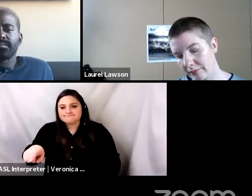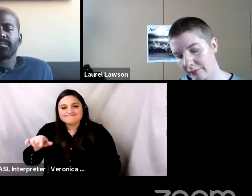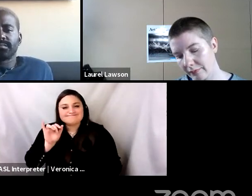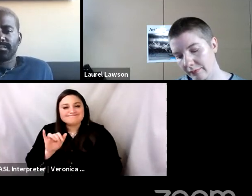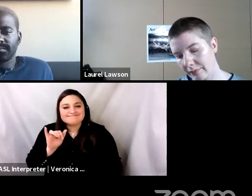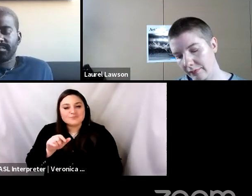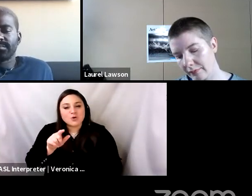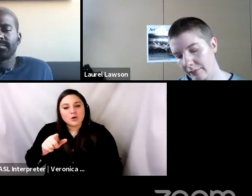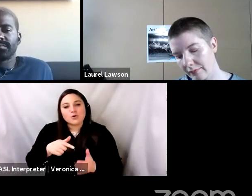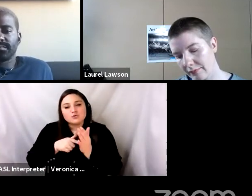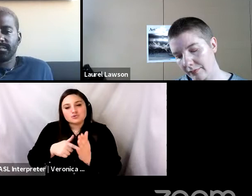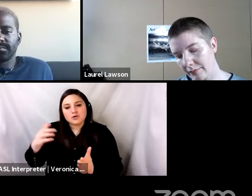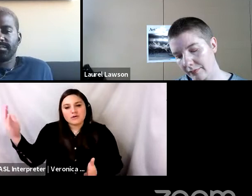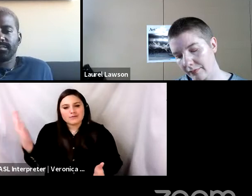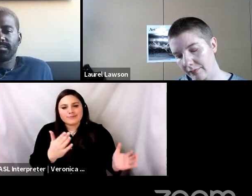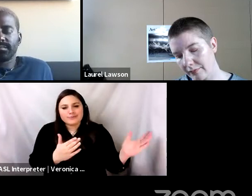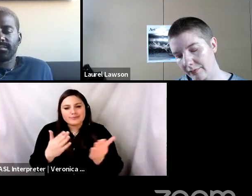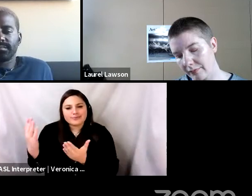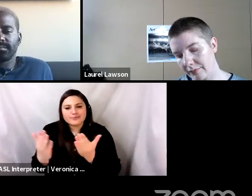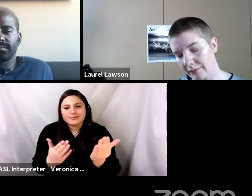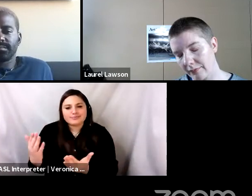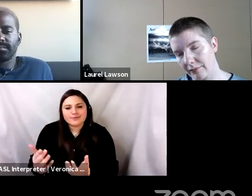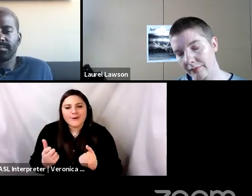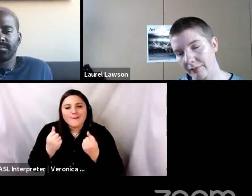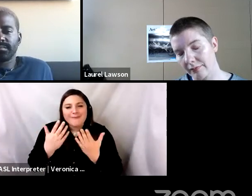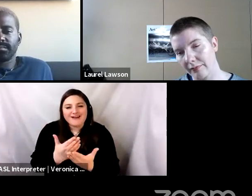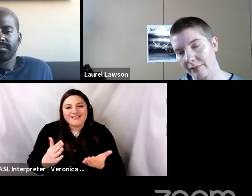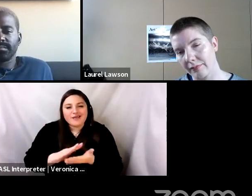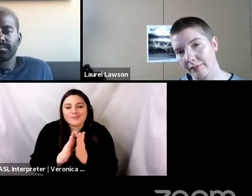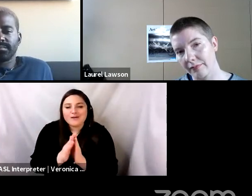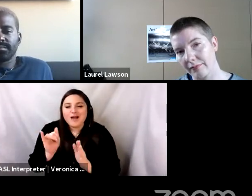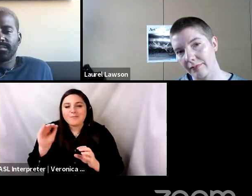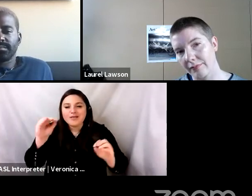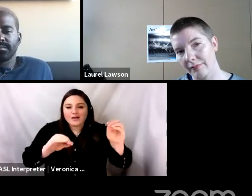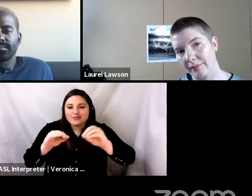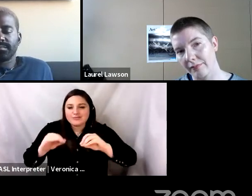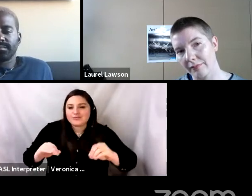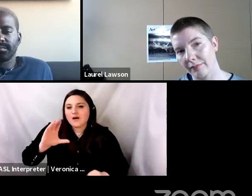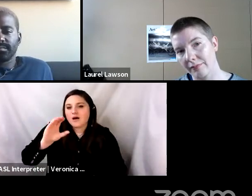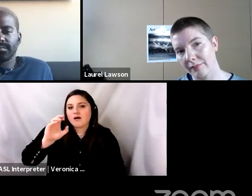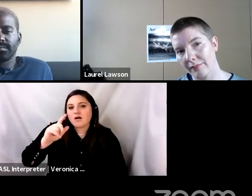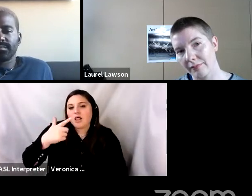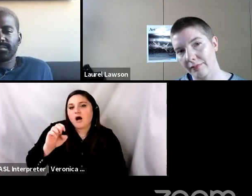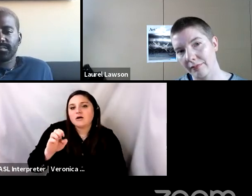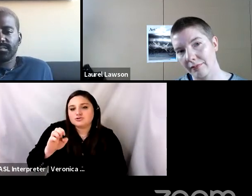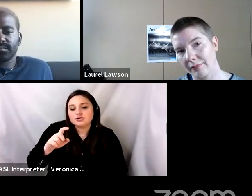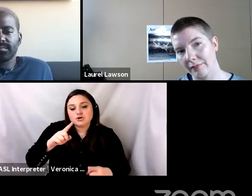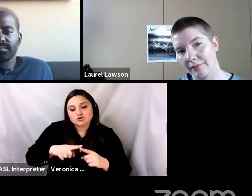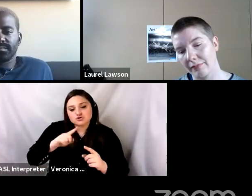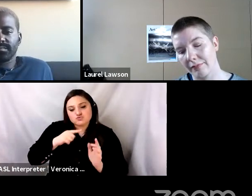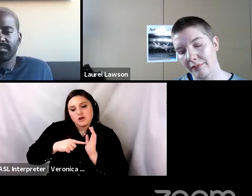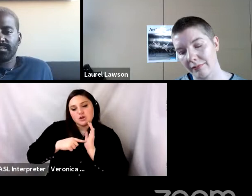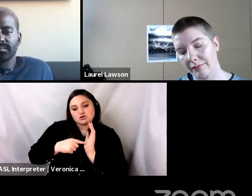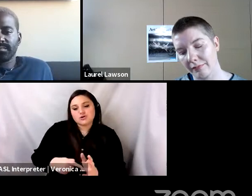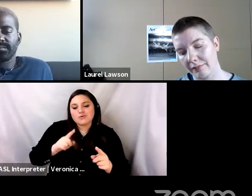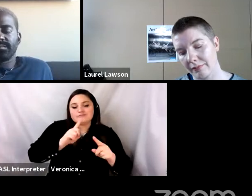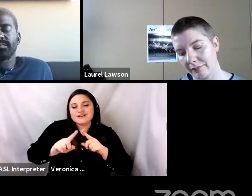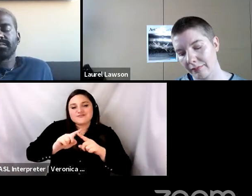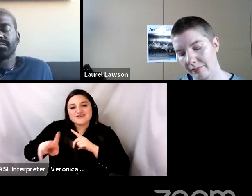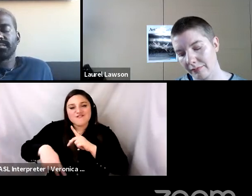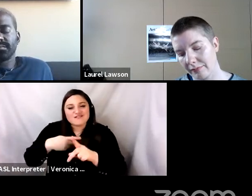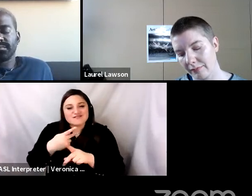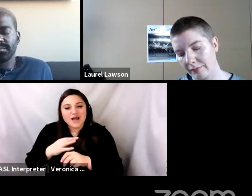putting together into the space. And I really appreciated that.